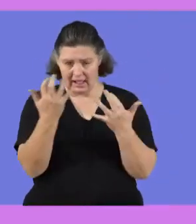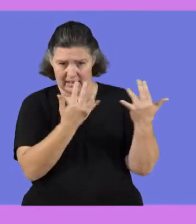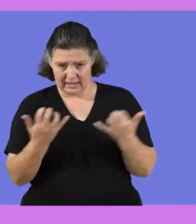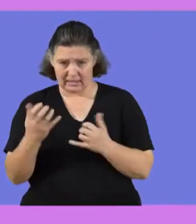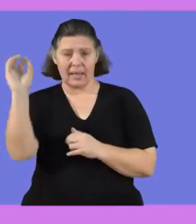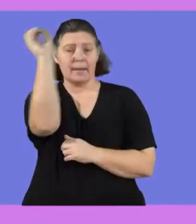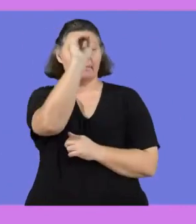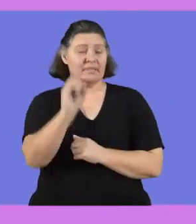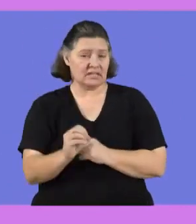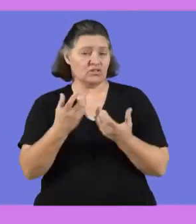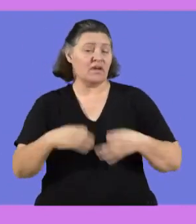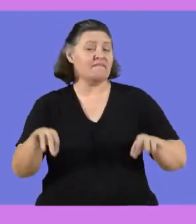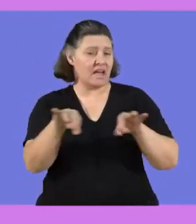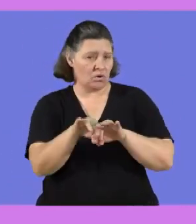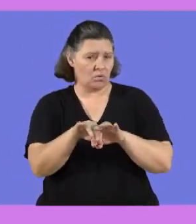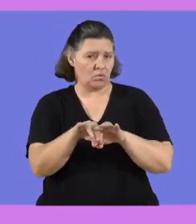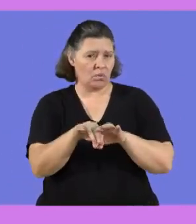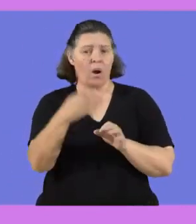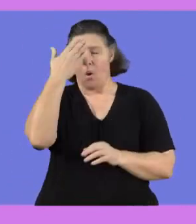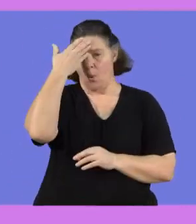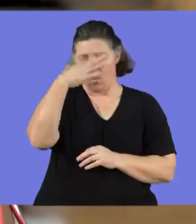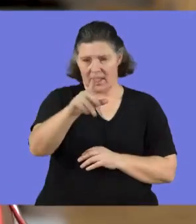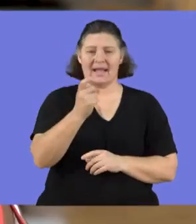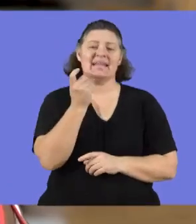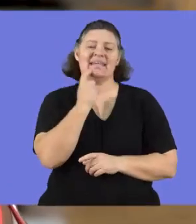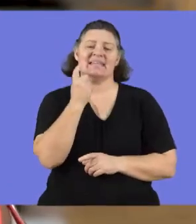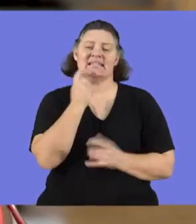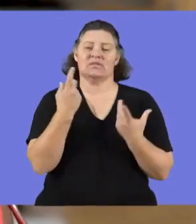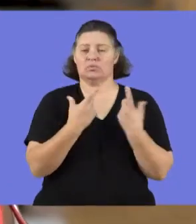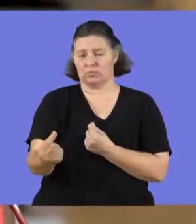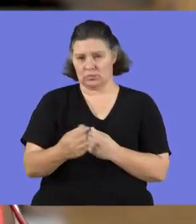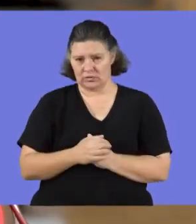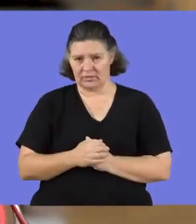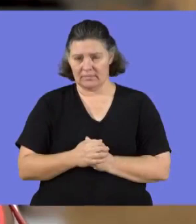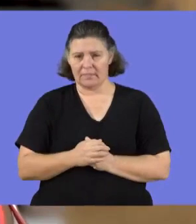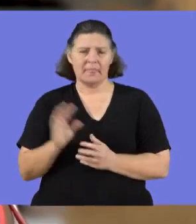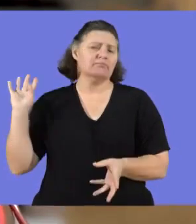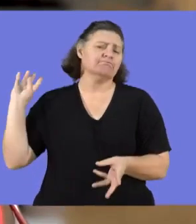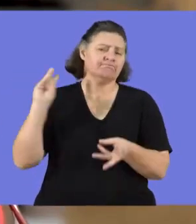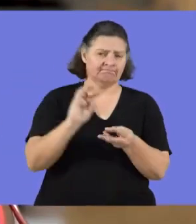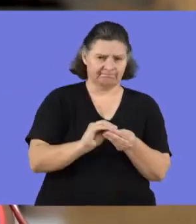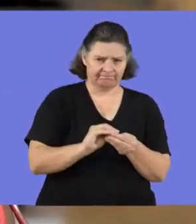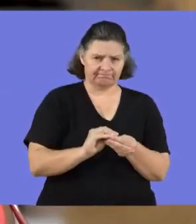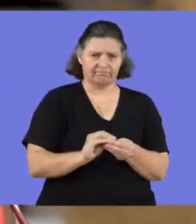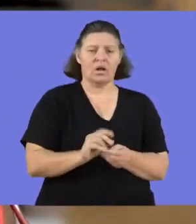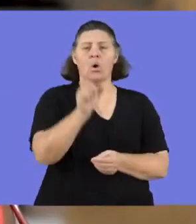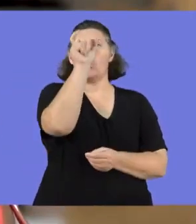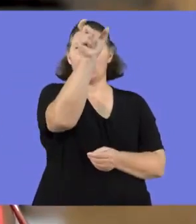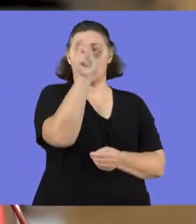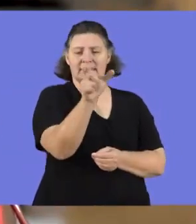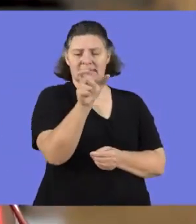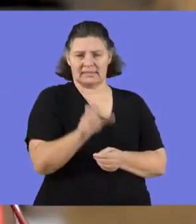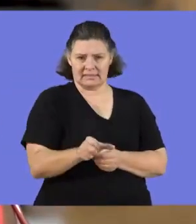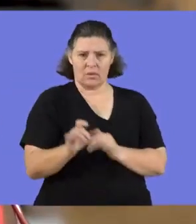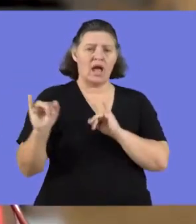and calculating the percentage of a value will now be easier to everyone. Let us recap on the